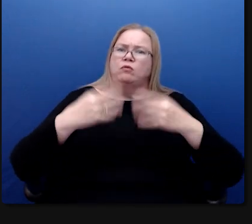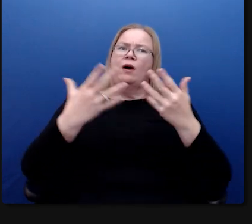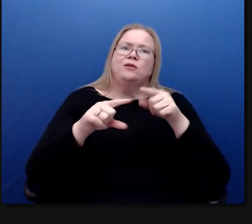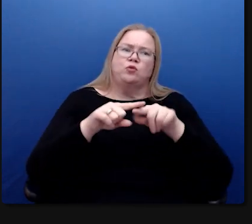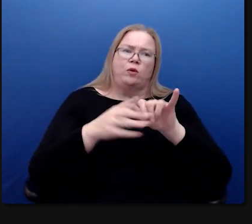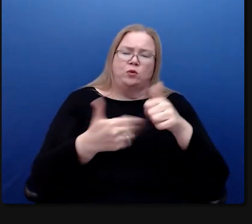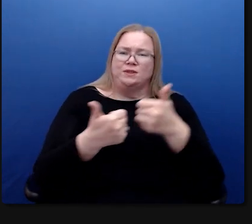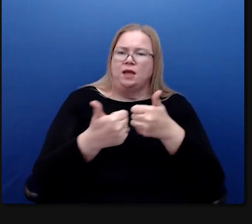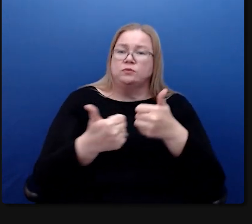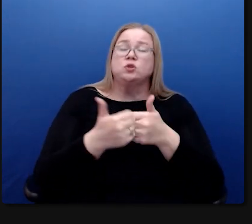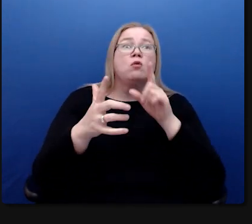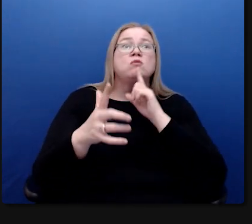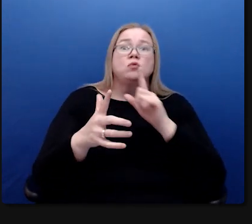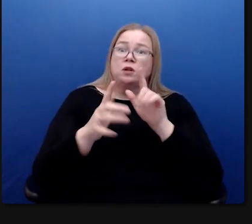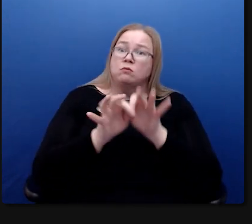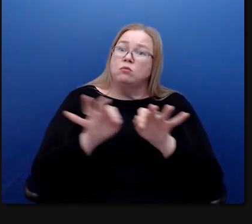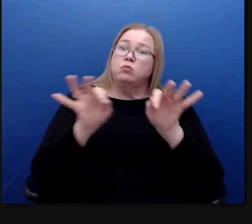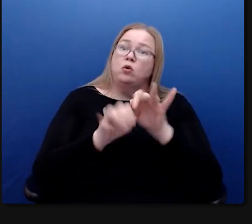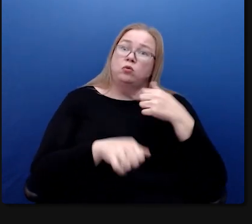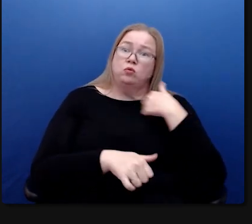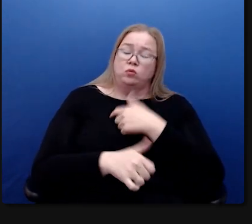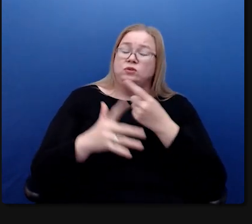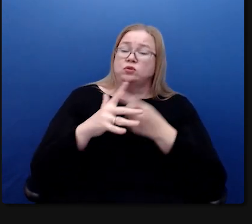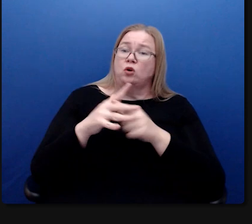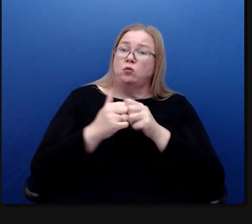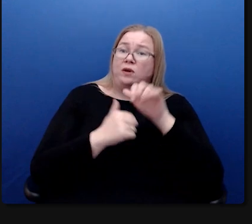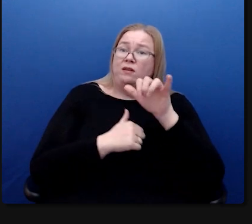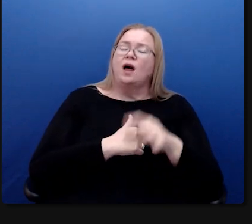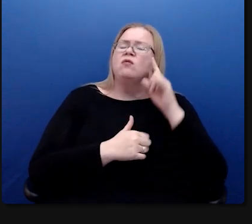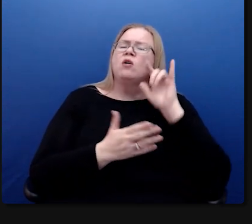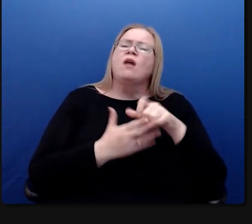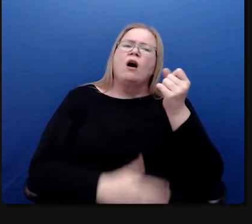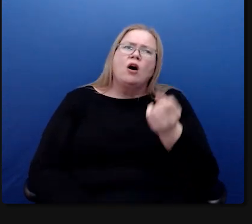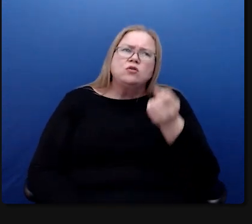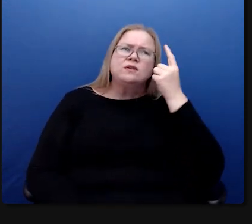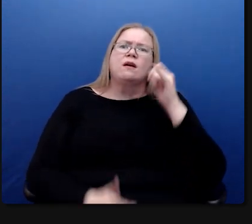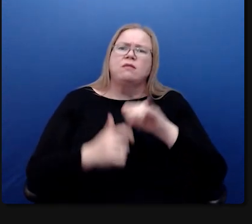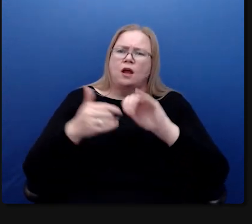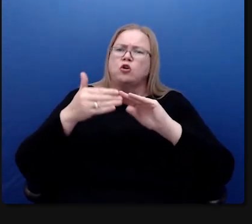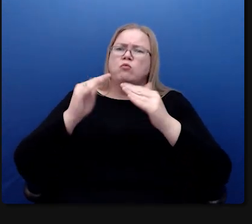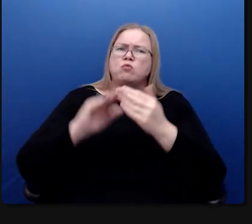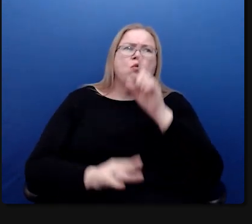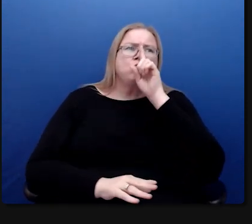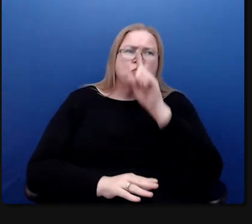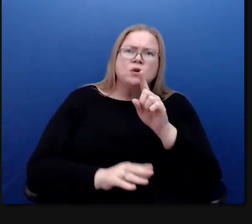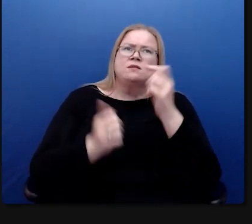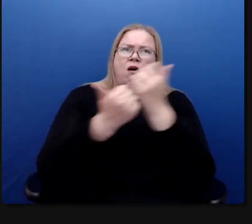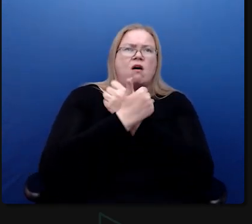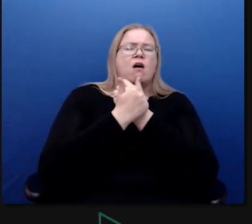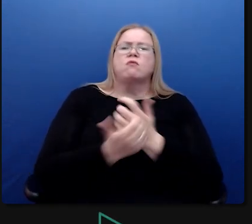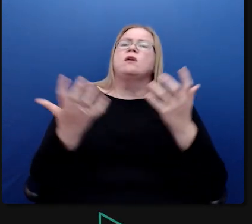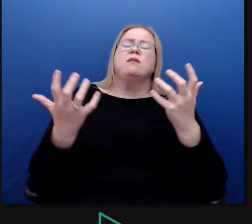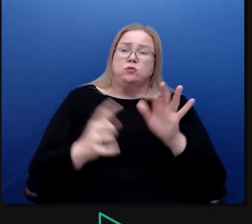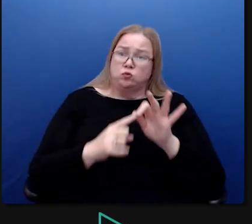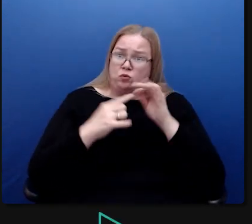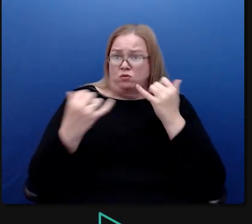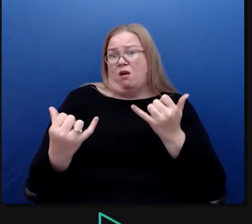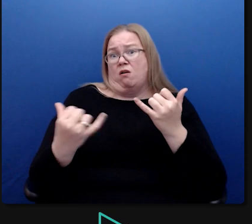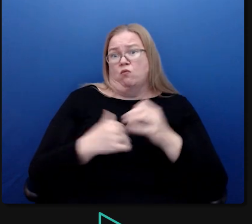internet where people are free to share without fear. I'm going to hand it back to Carlos now. Thank you very much,